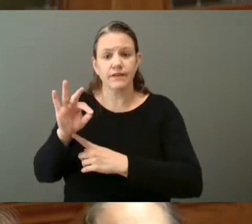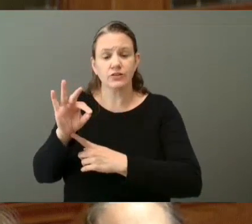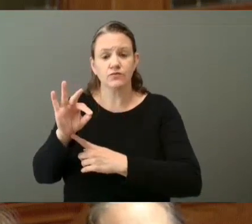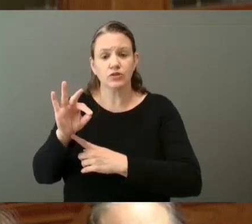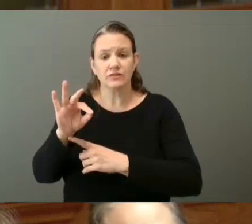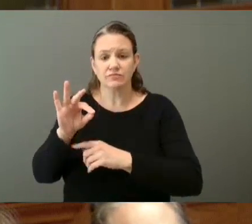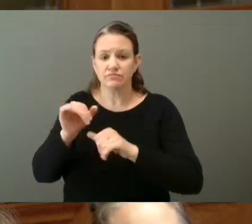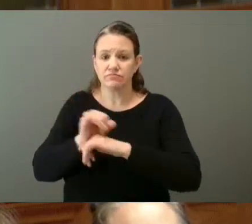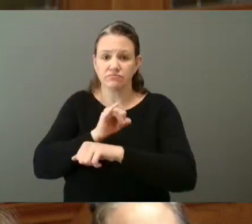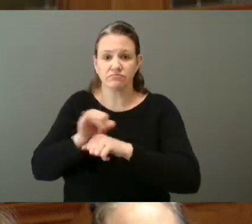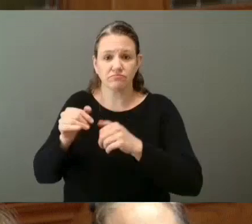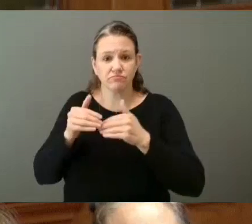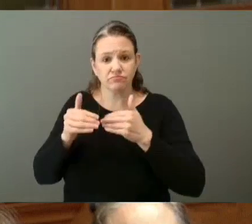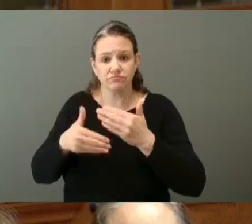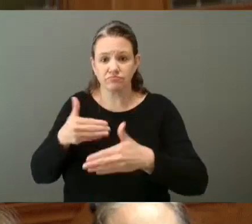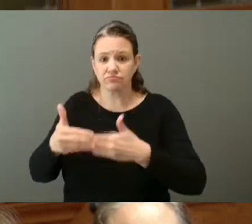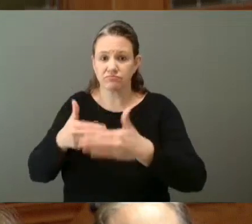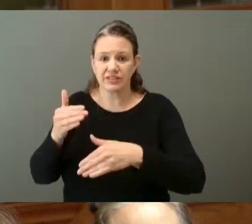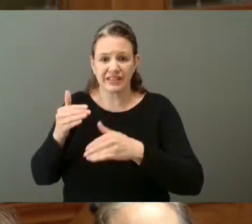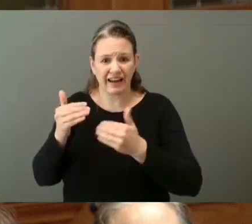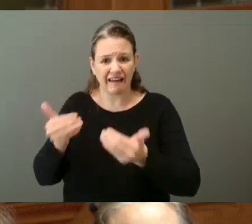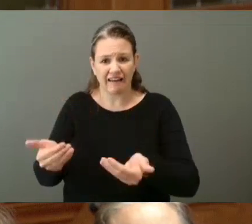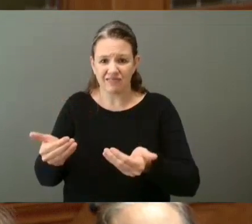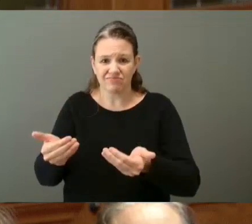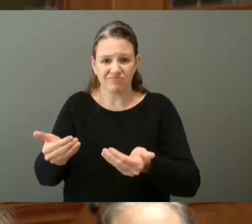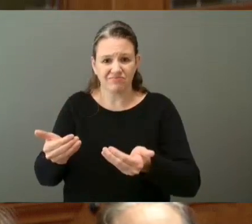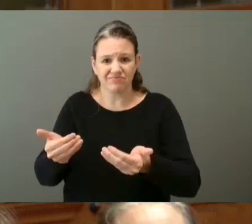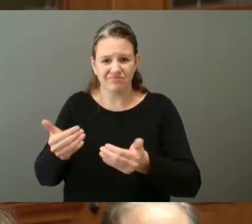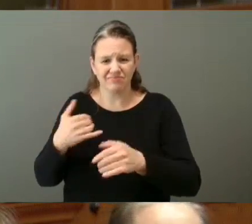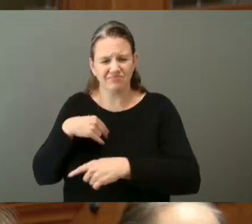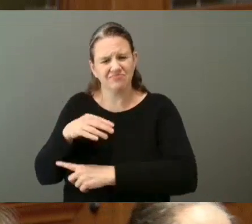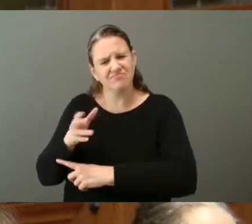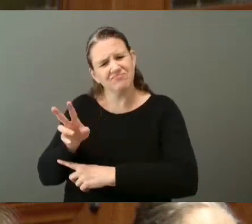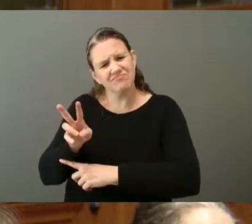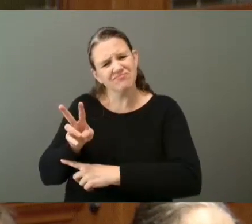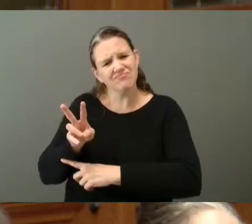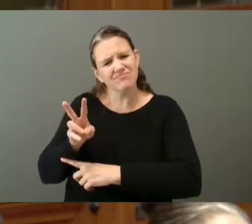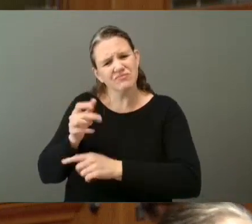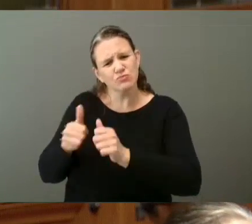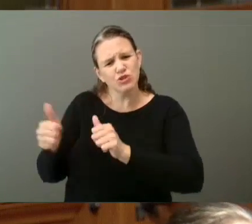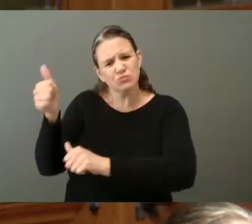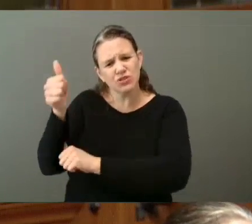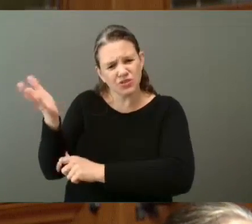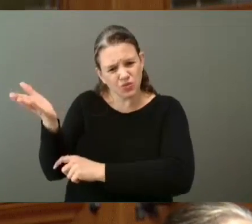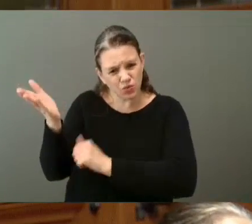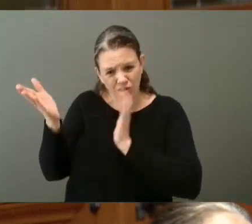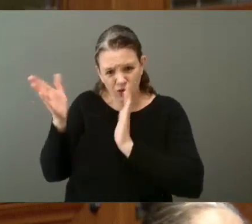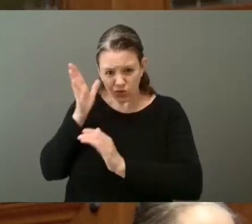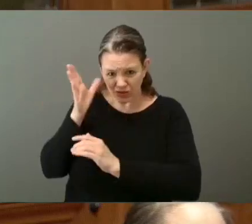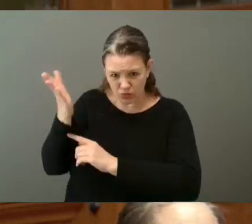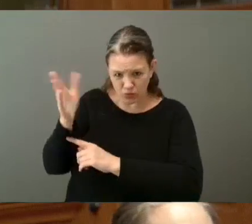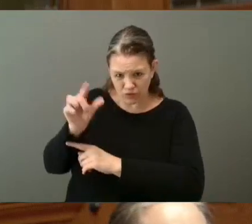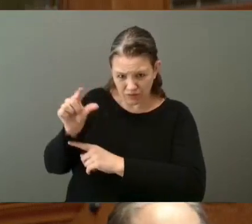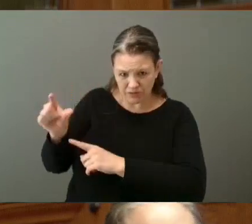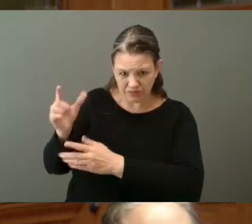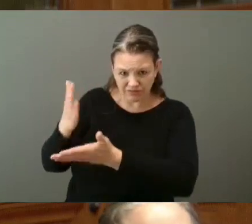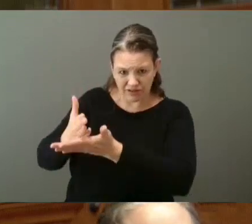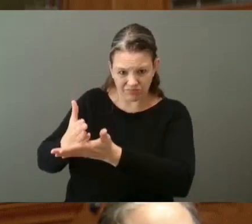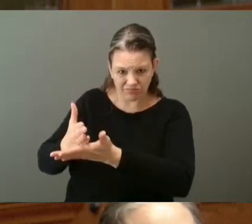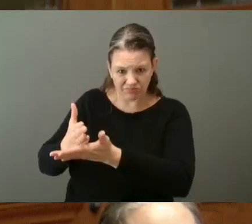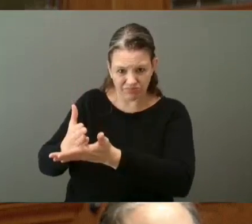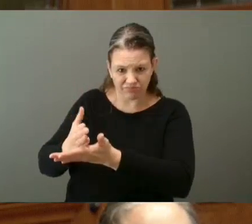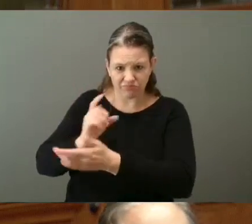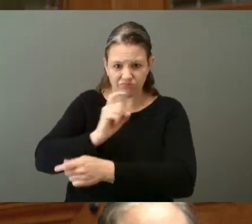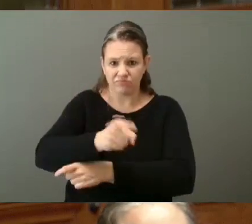to the Premier. Will his government stop issuing permits for more fracking wells and develop plans to phase